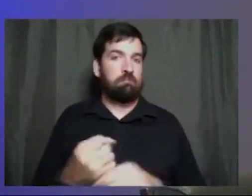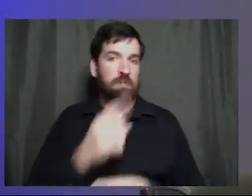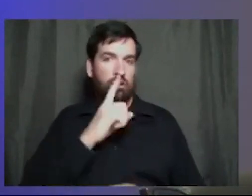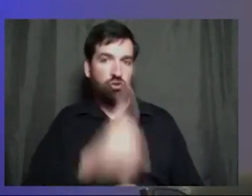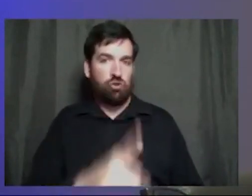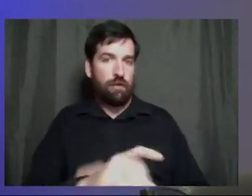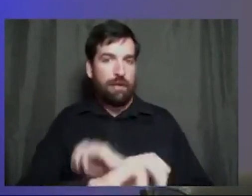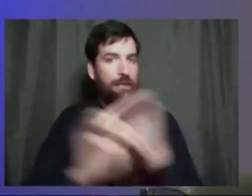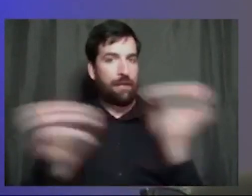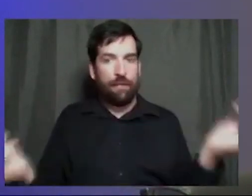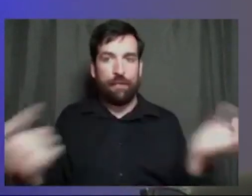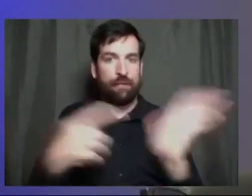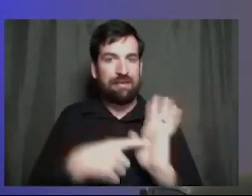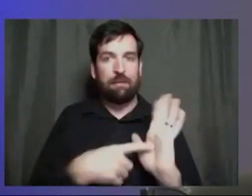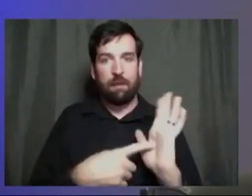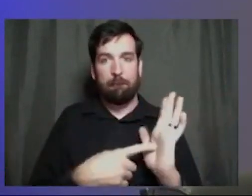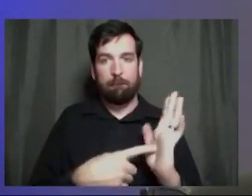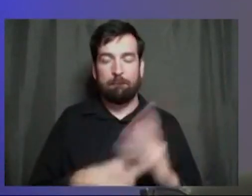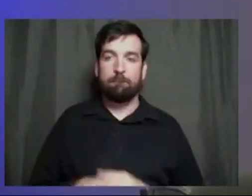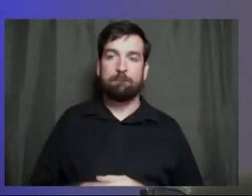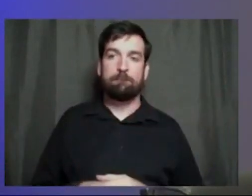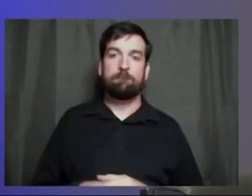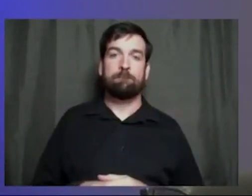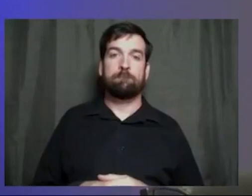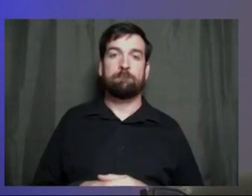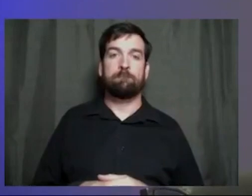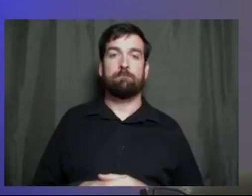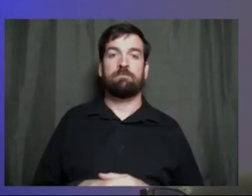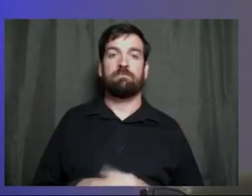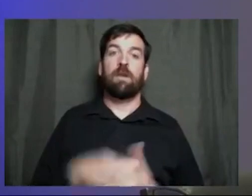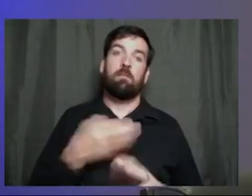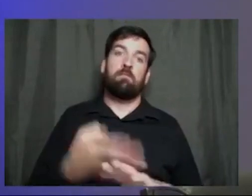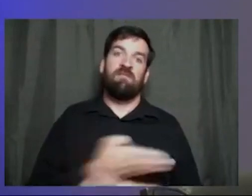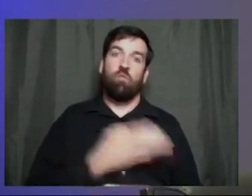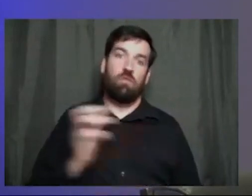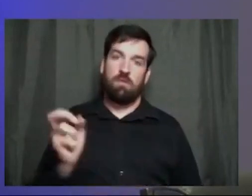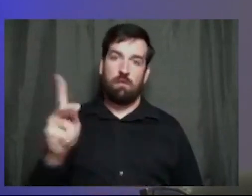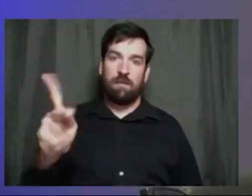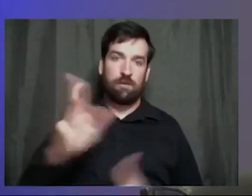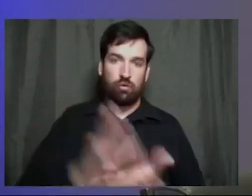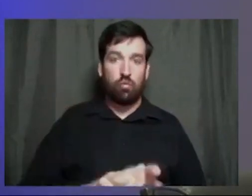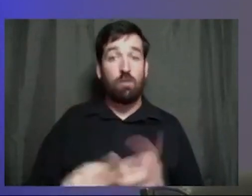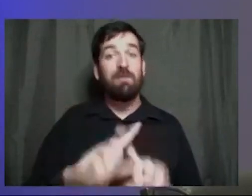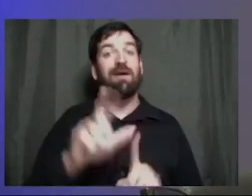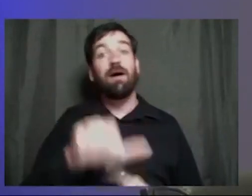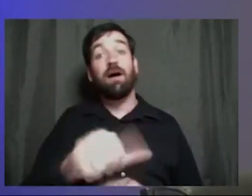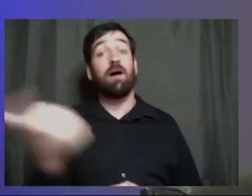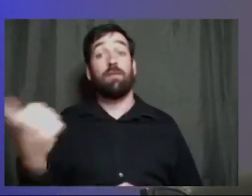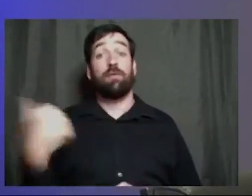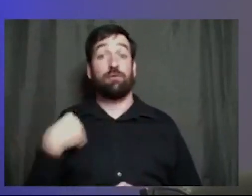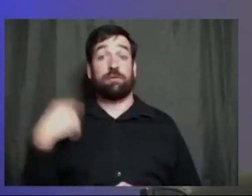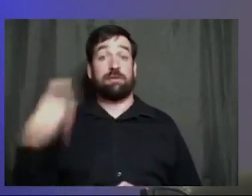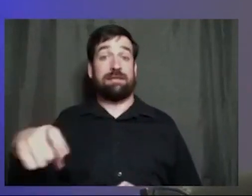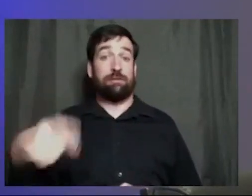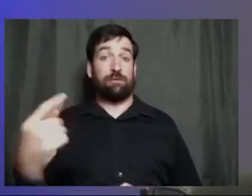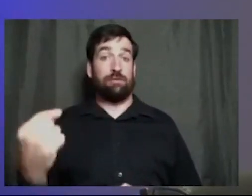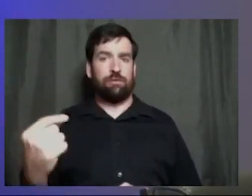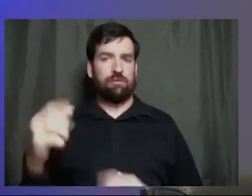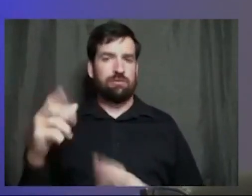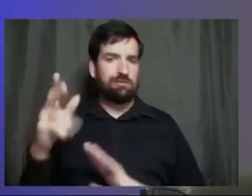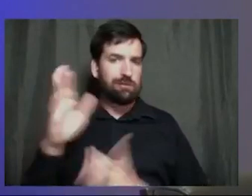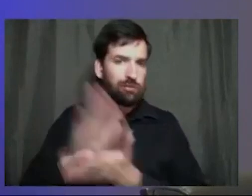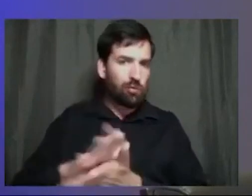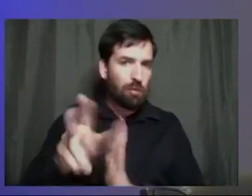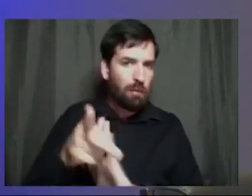asymptomatic infection before you would return to school. But the other thing you need to do is find out what the school policy is and what your local